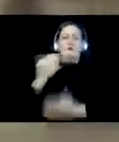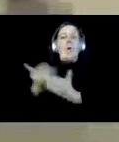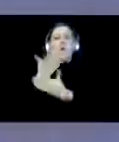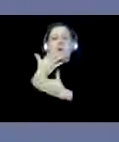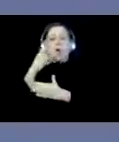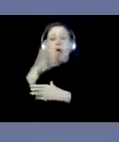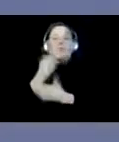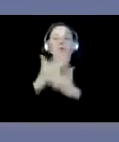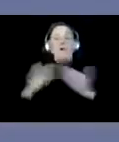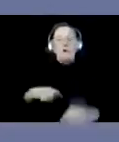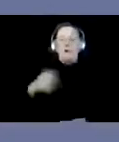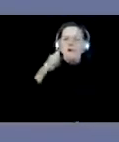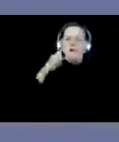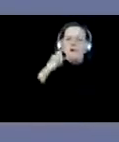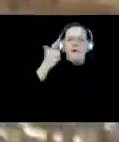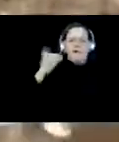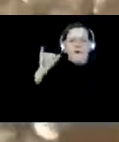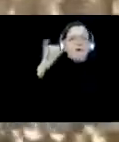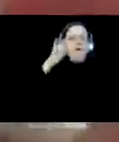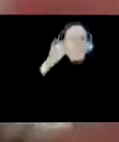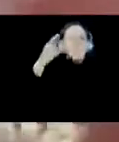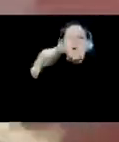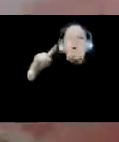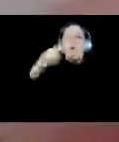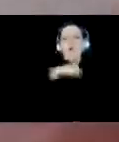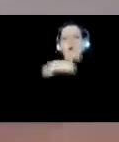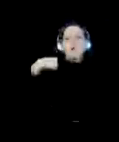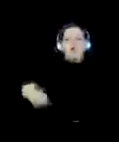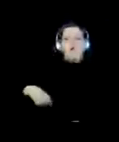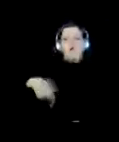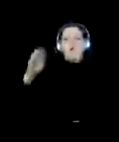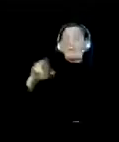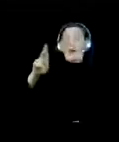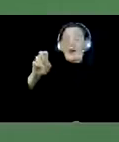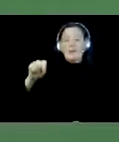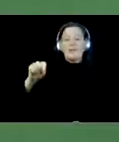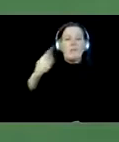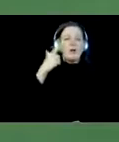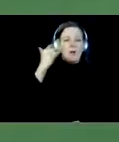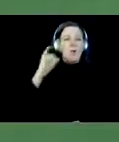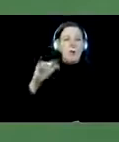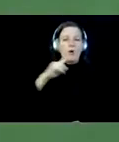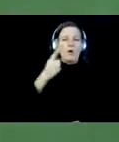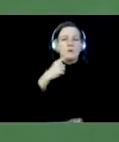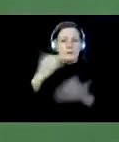the gold iPhone was for the Chinese market, where gold still really means something. Art Nouveau exploded.